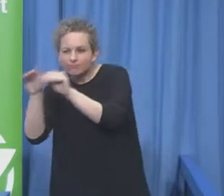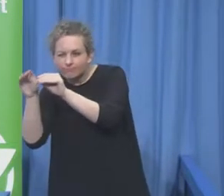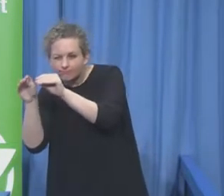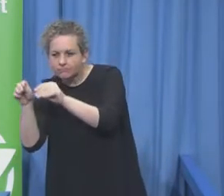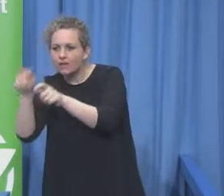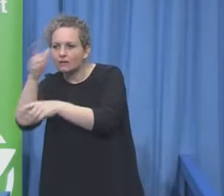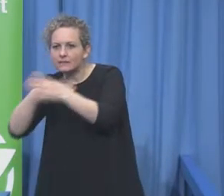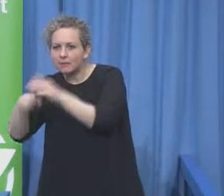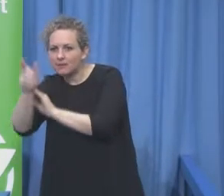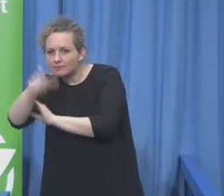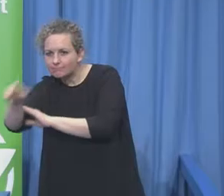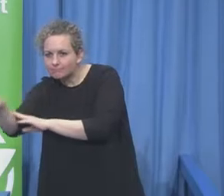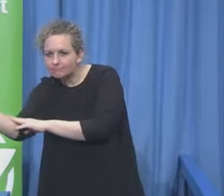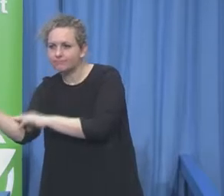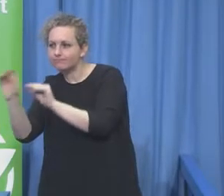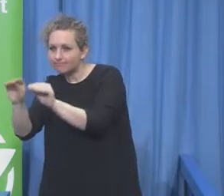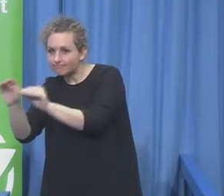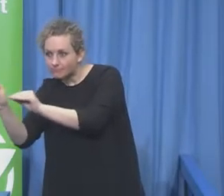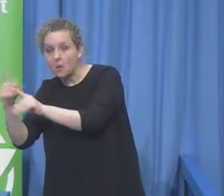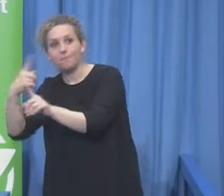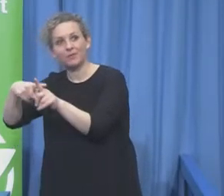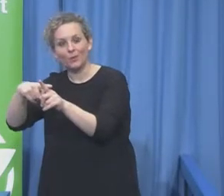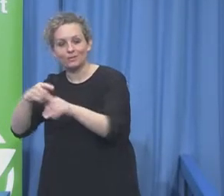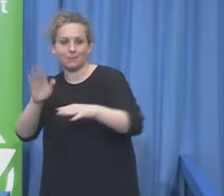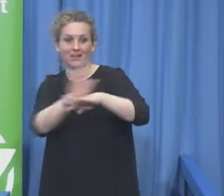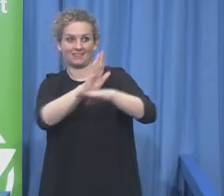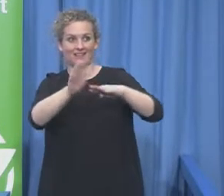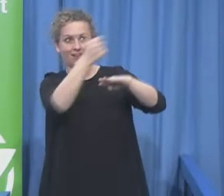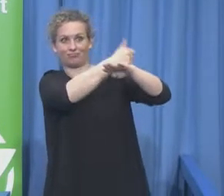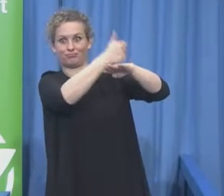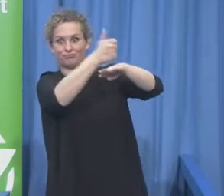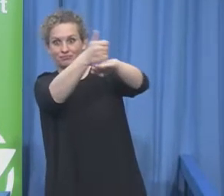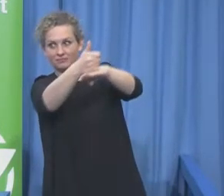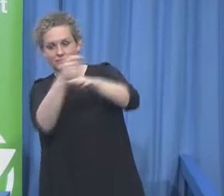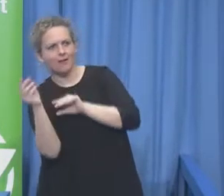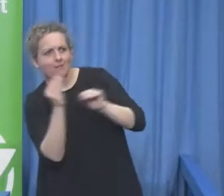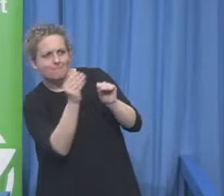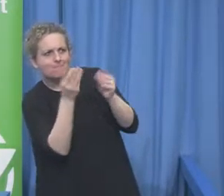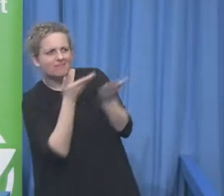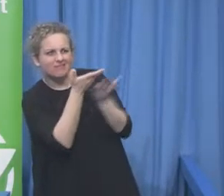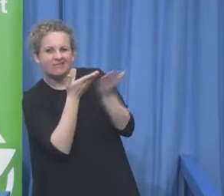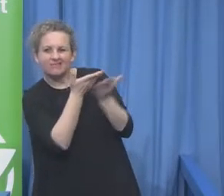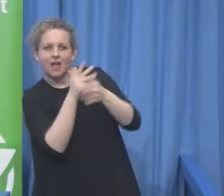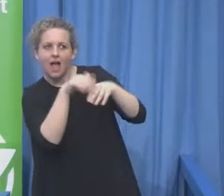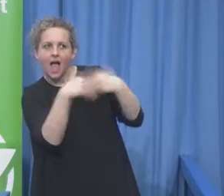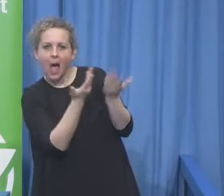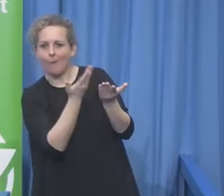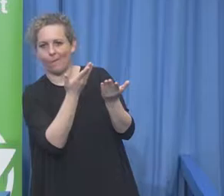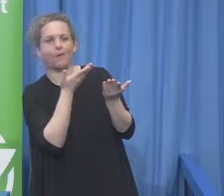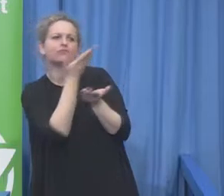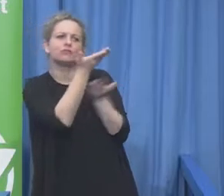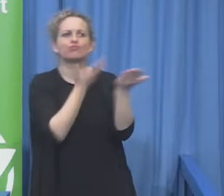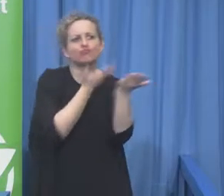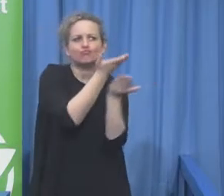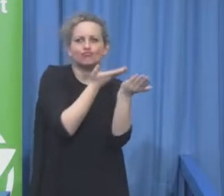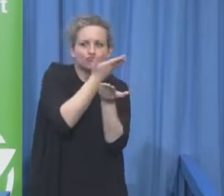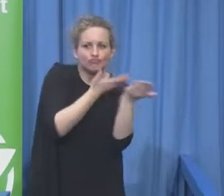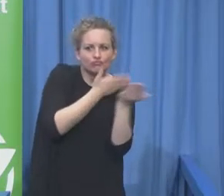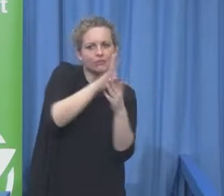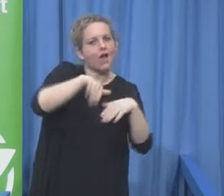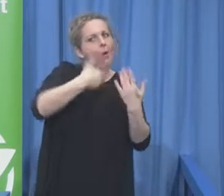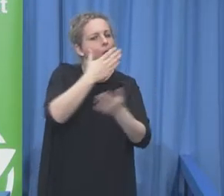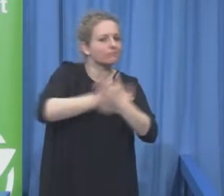scale, which involves training, which involves proper reach out to people, which also involves how you handle a person after a person is getting